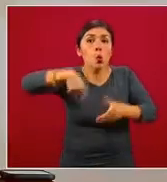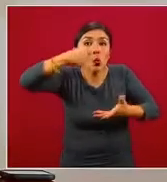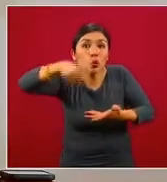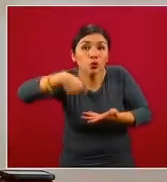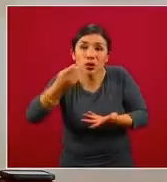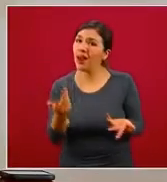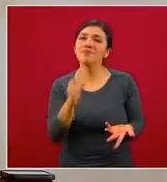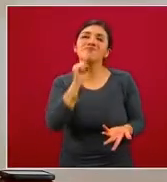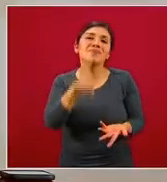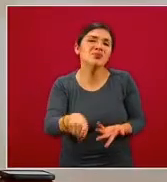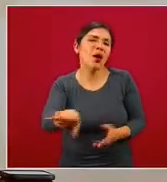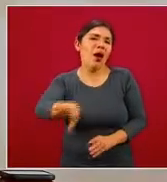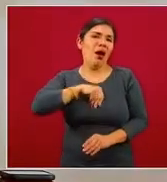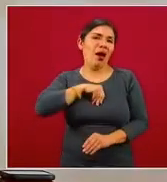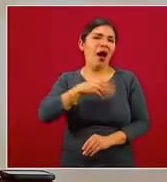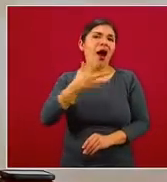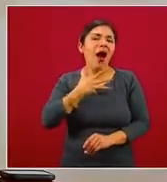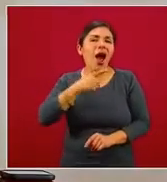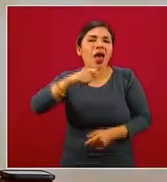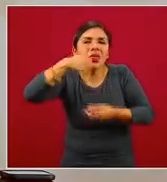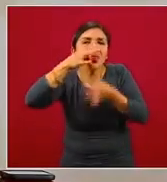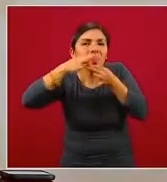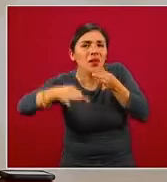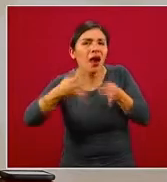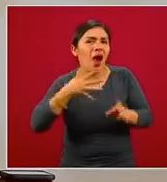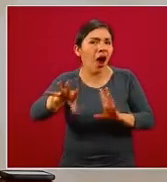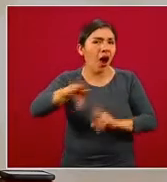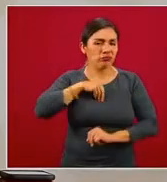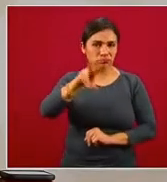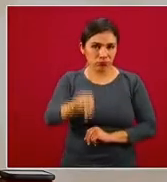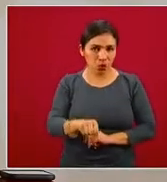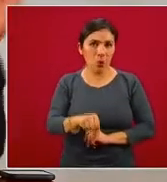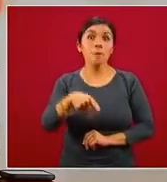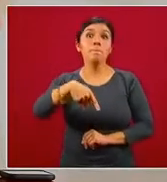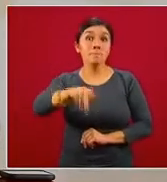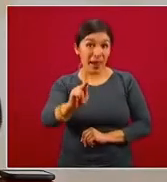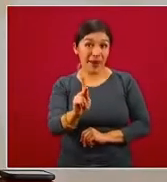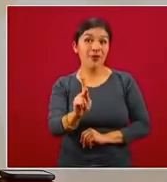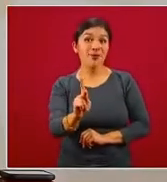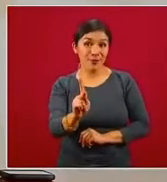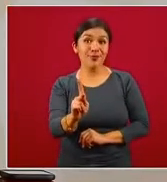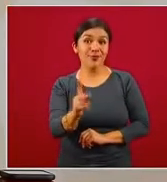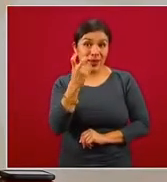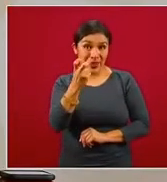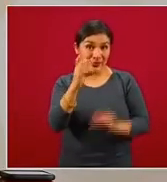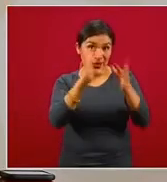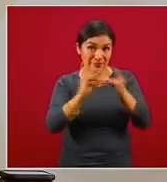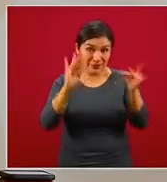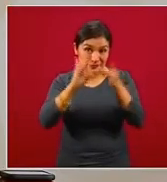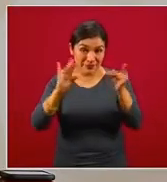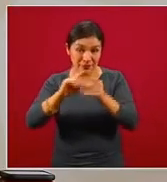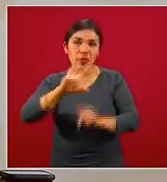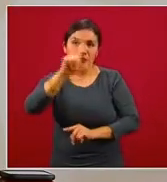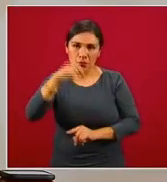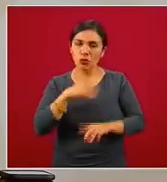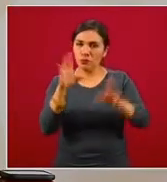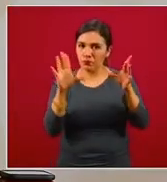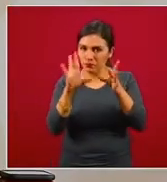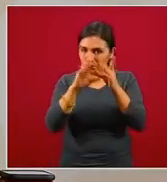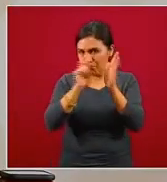también son people medios who live efectivos with de you. saliva para Do not proteger. share water Bueno, bottles. gracias. Vamos a poner Do esa not share explicación de manera simple.